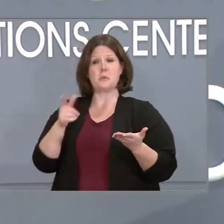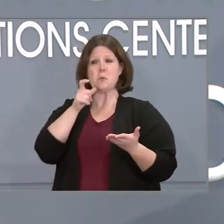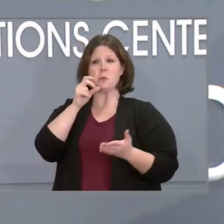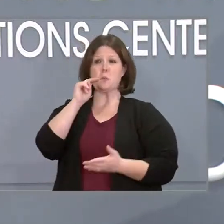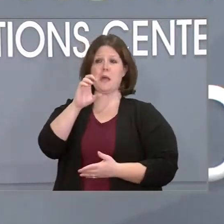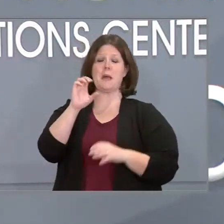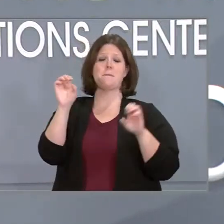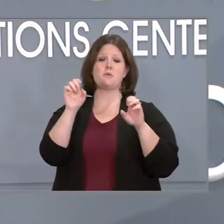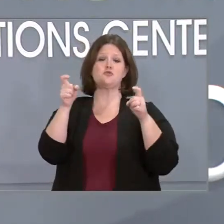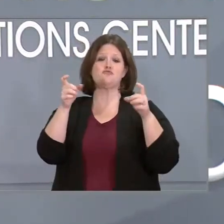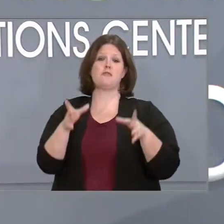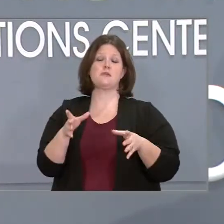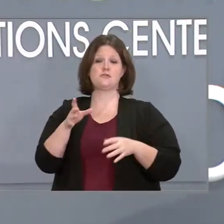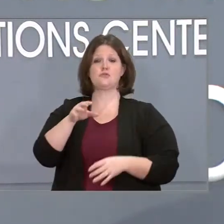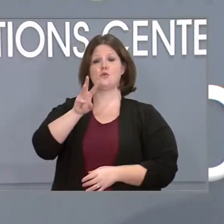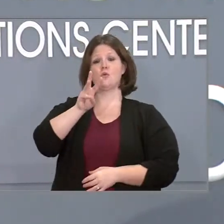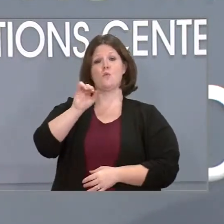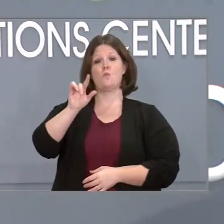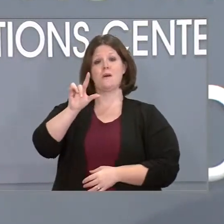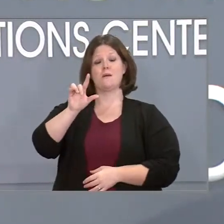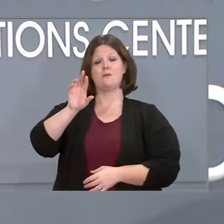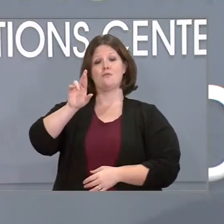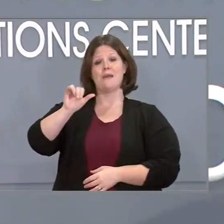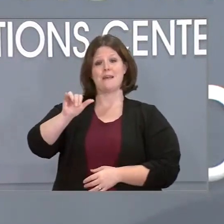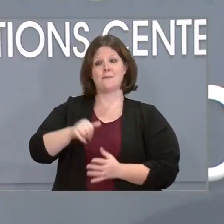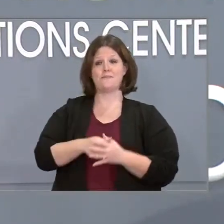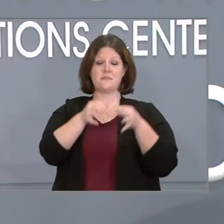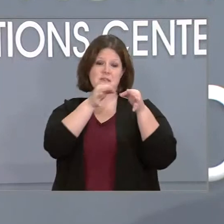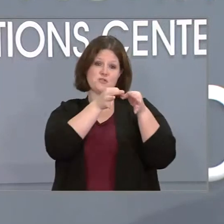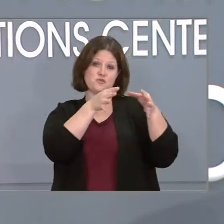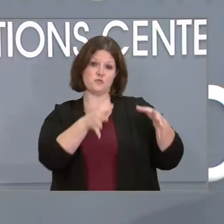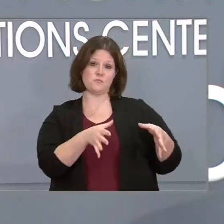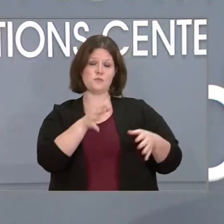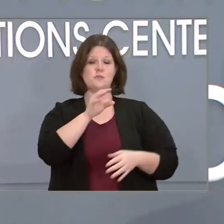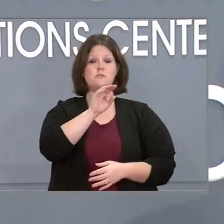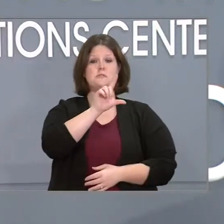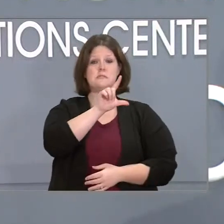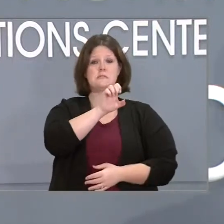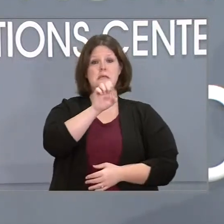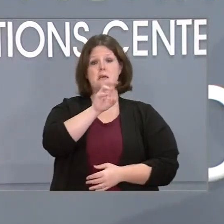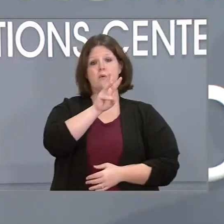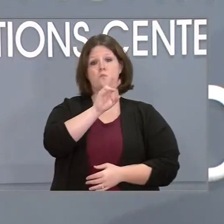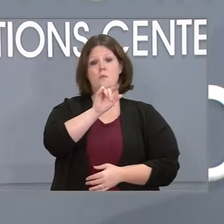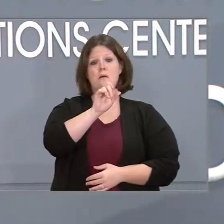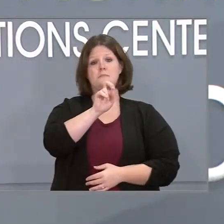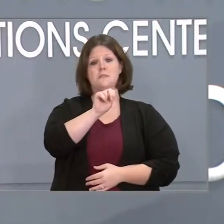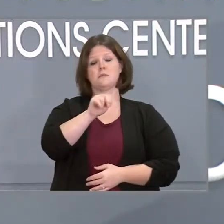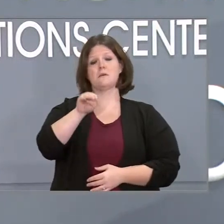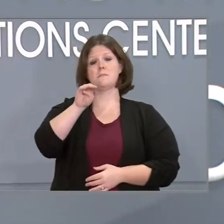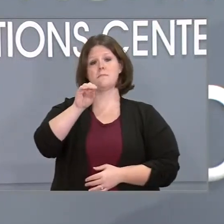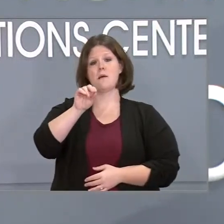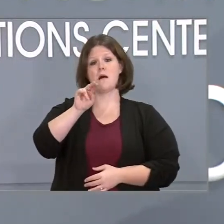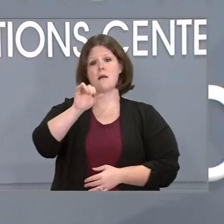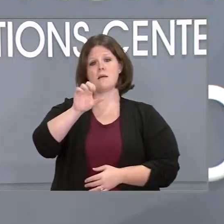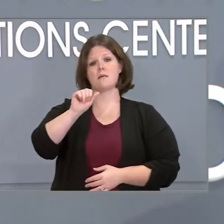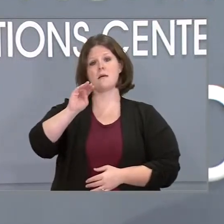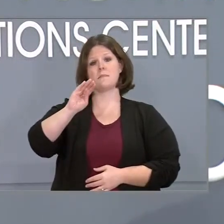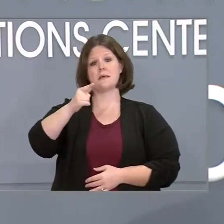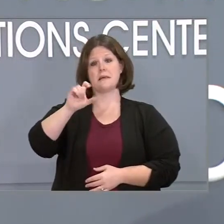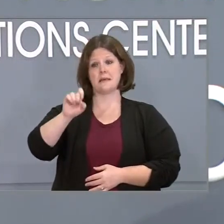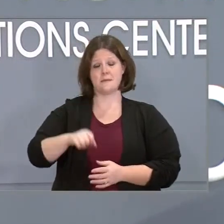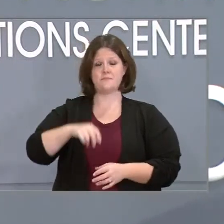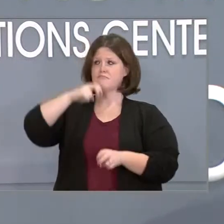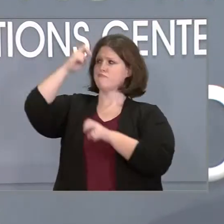of Emergency Management, Will Ray. Our sign language interpreters are Lee Williamson and Monica McGee. Behind the